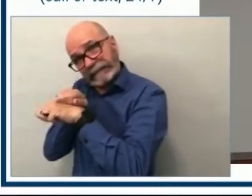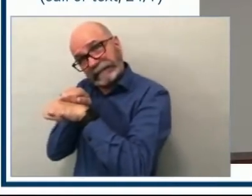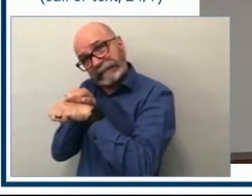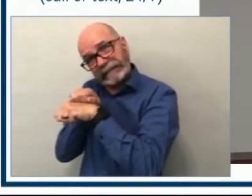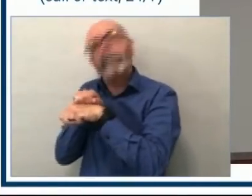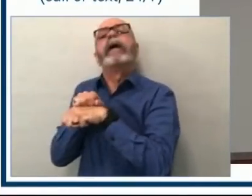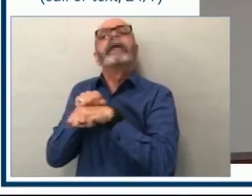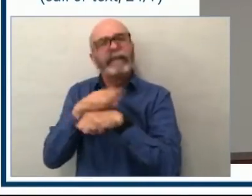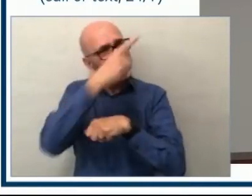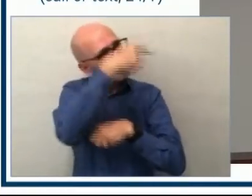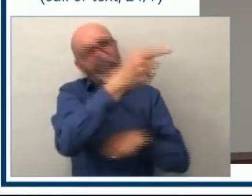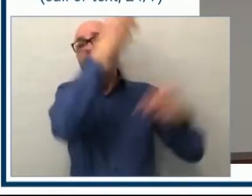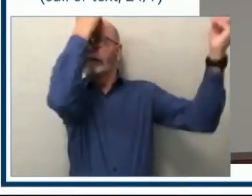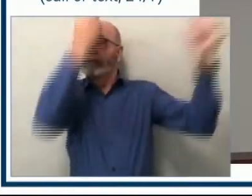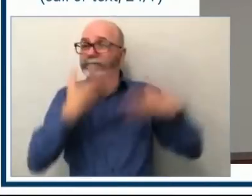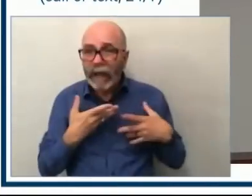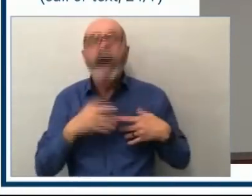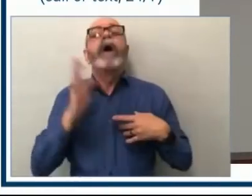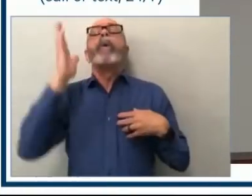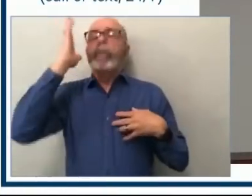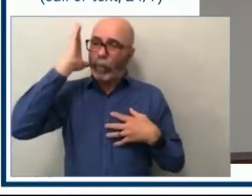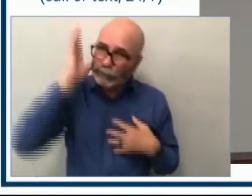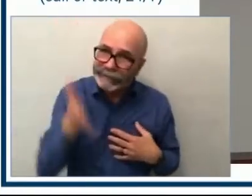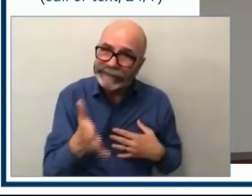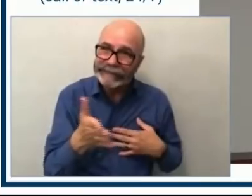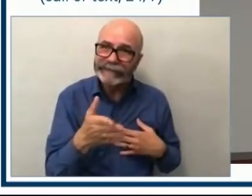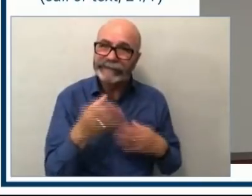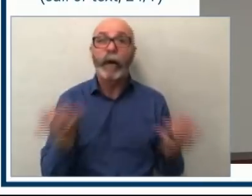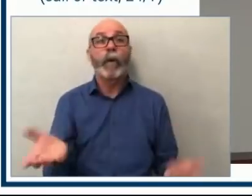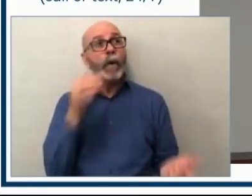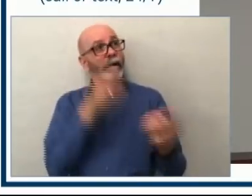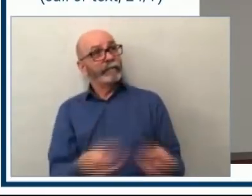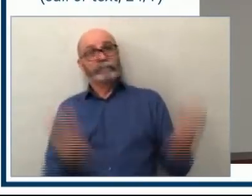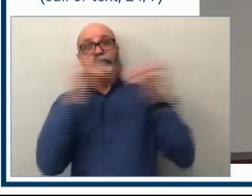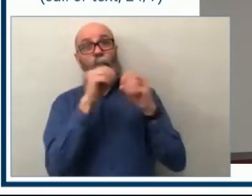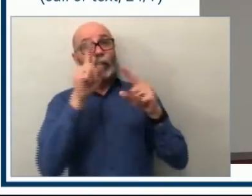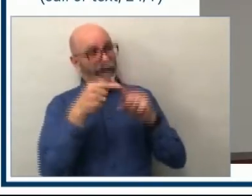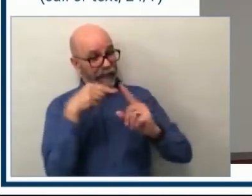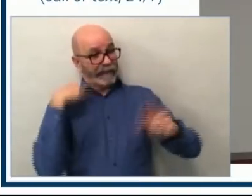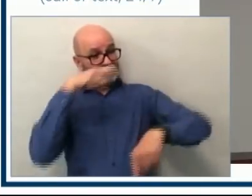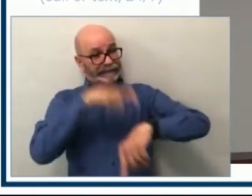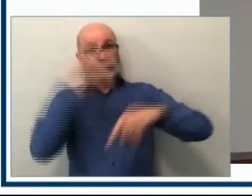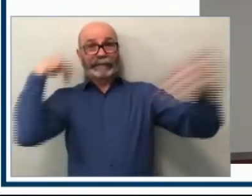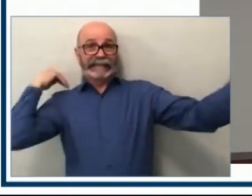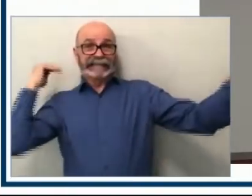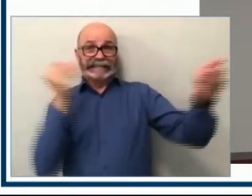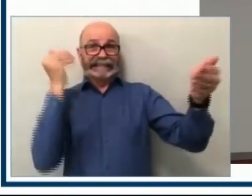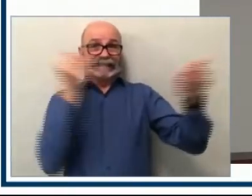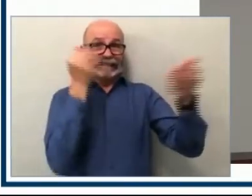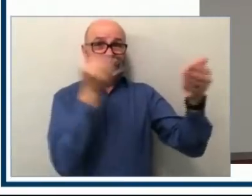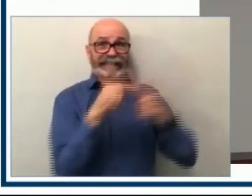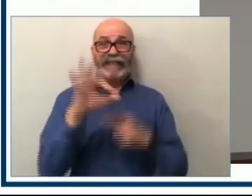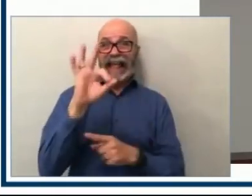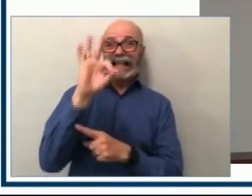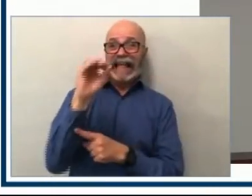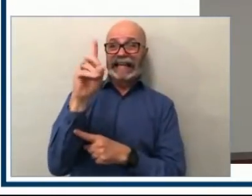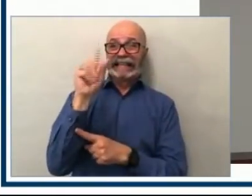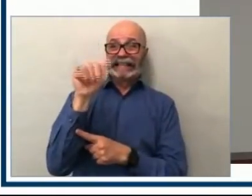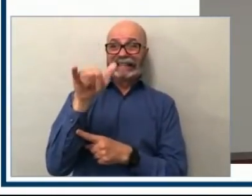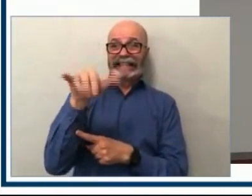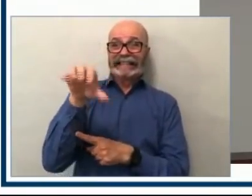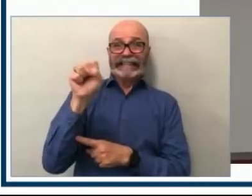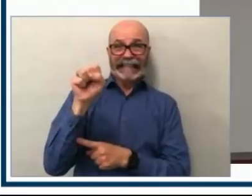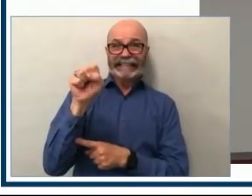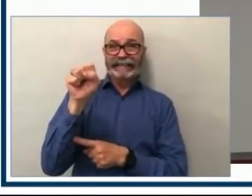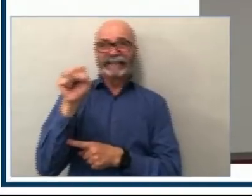we get to our 90 days, we will get the full allotment that we were expecting to get in the first 90 days, and we're still fully expecting to get